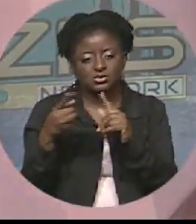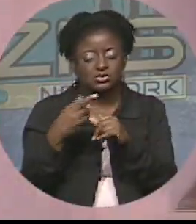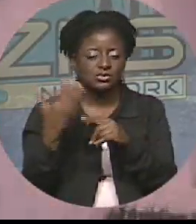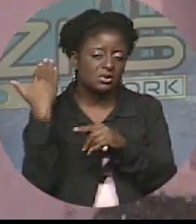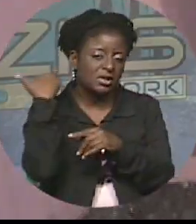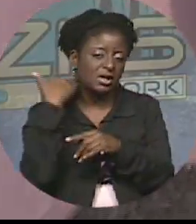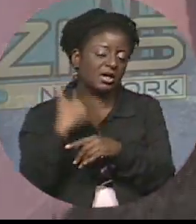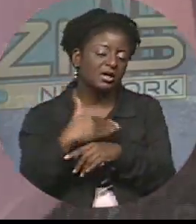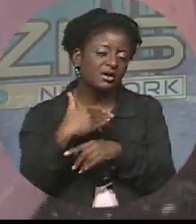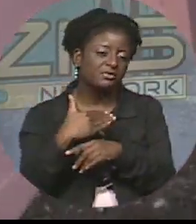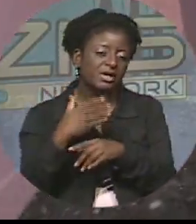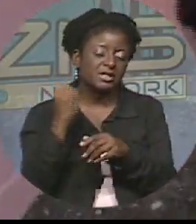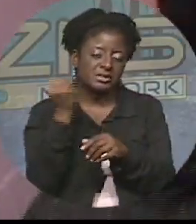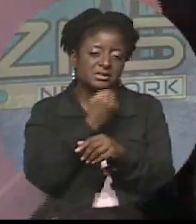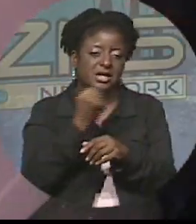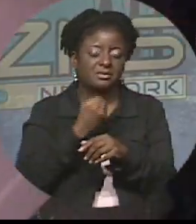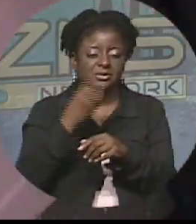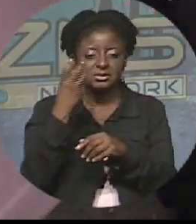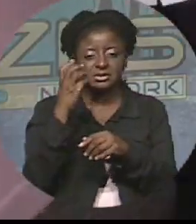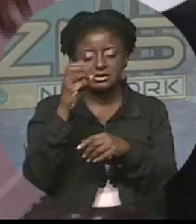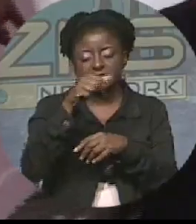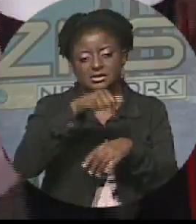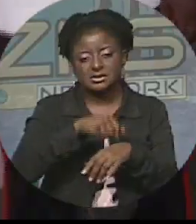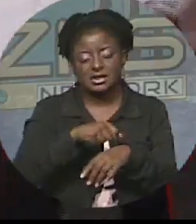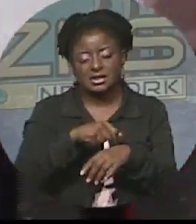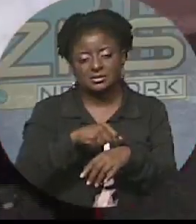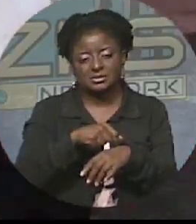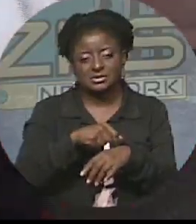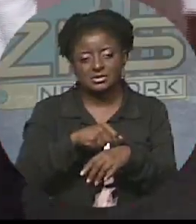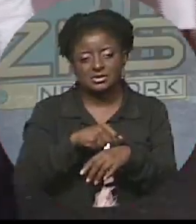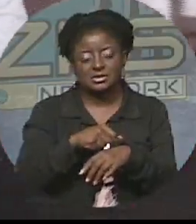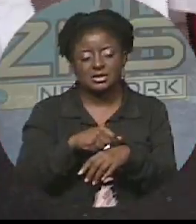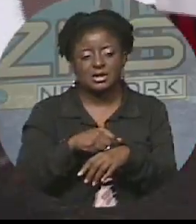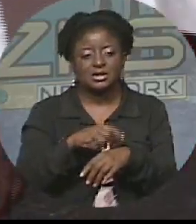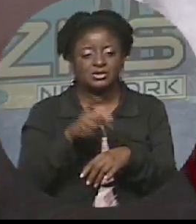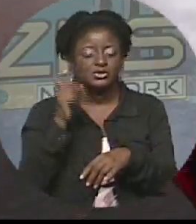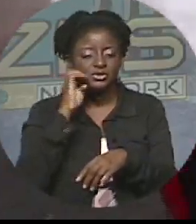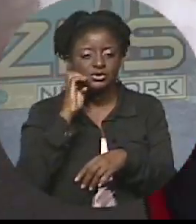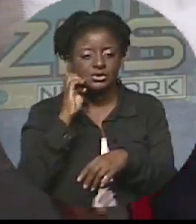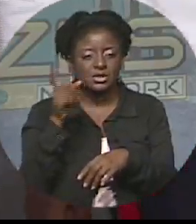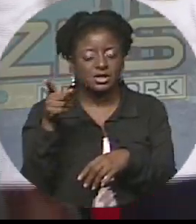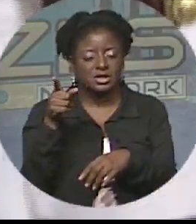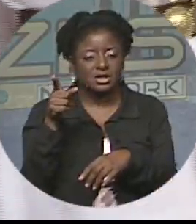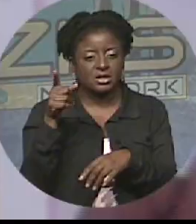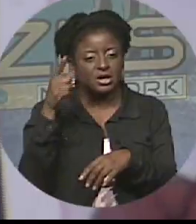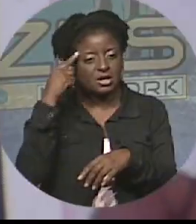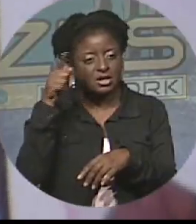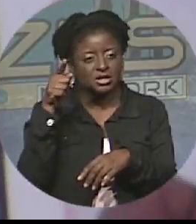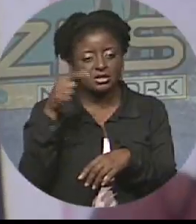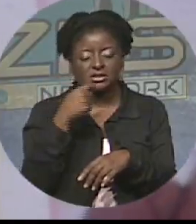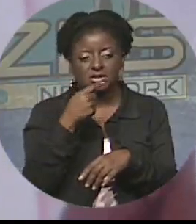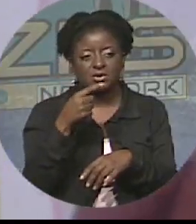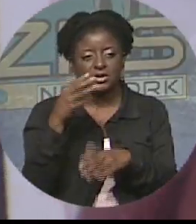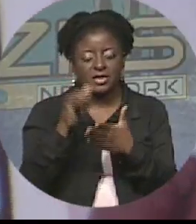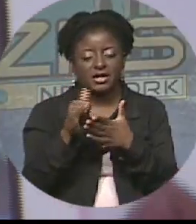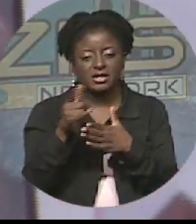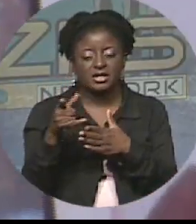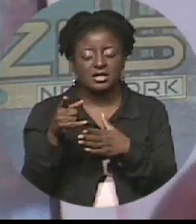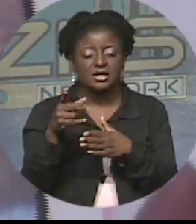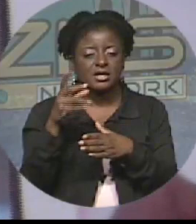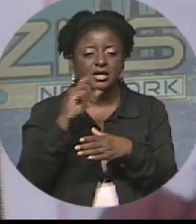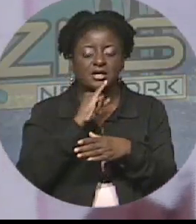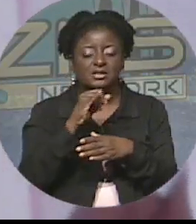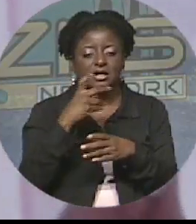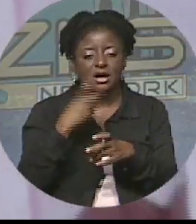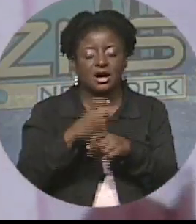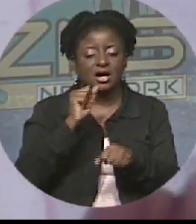court that his client showed remorse and was a hard-working tile layer and suggested that he should only receive between